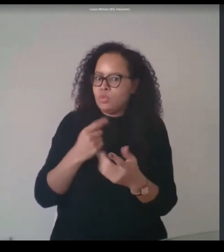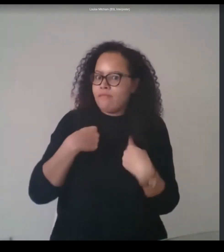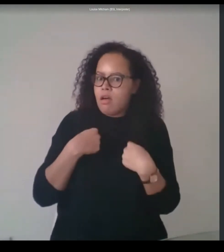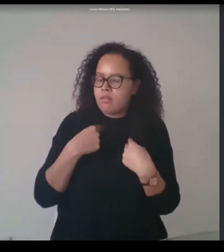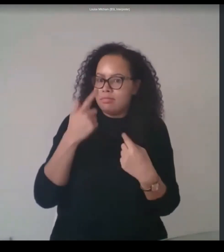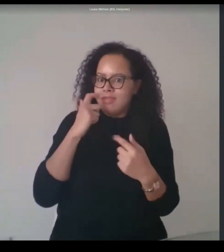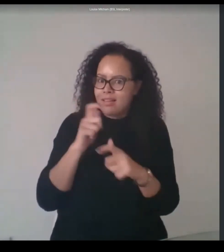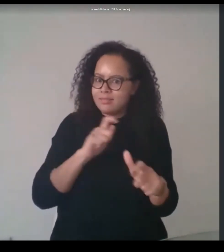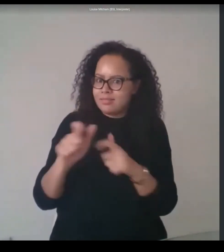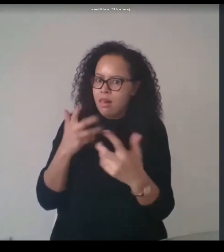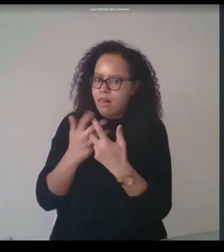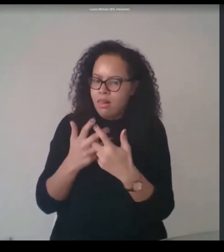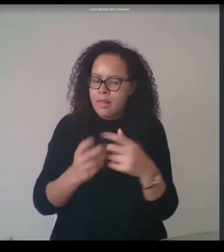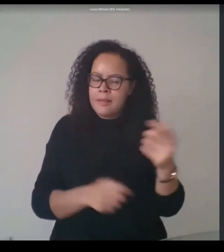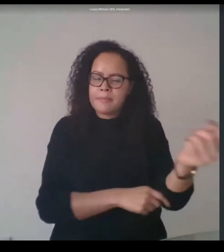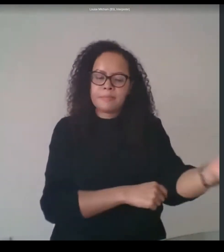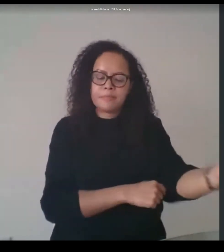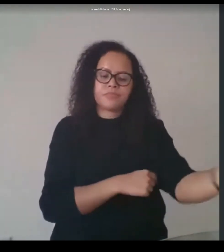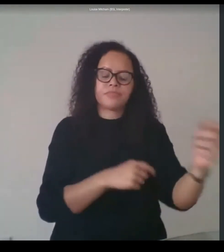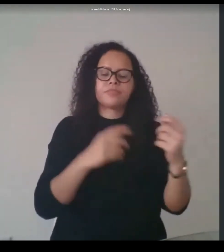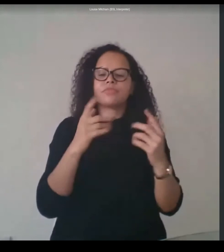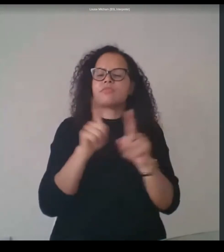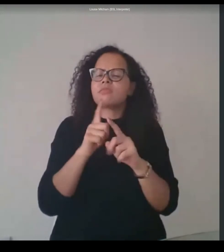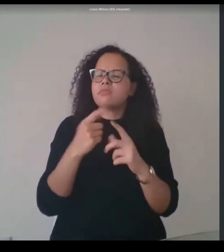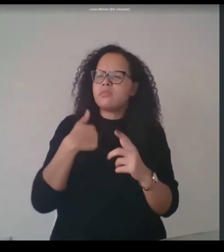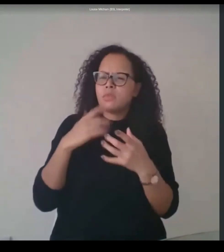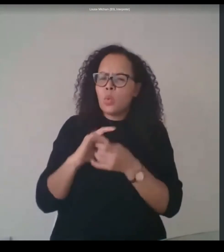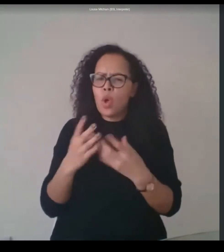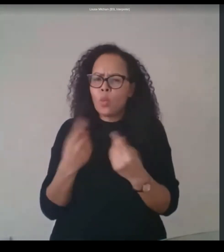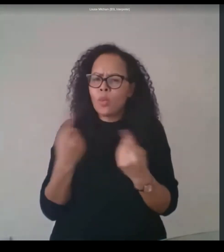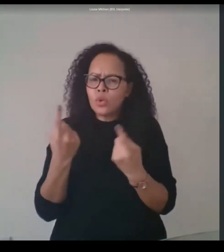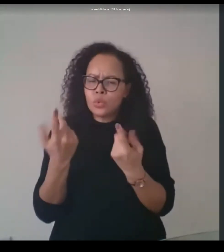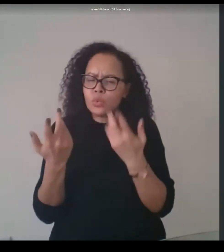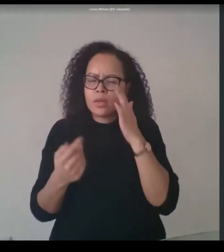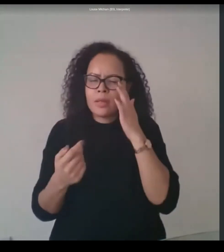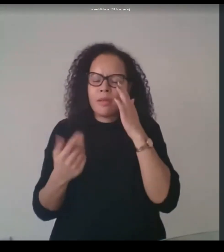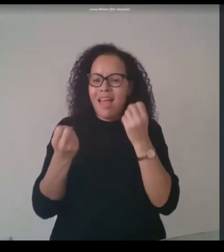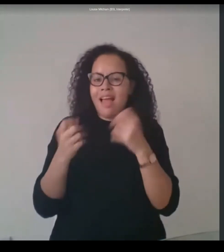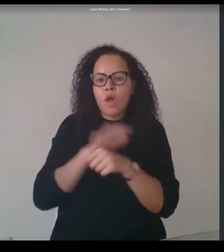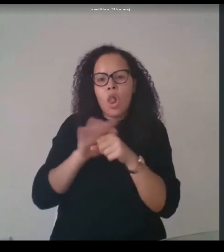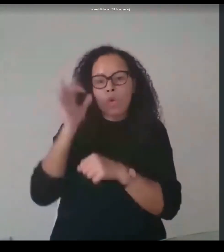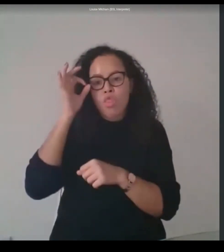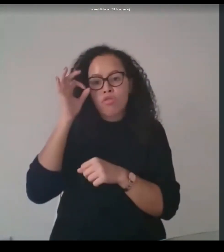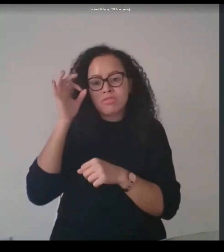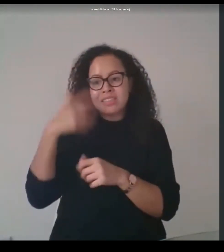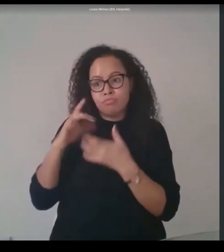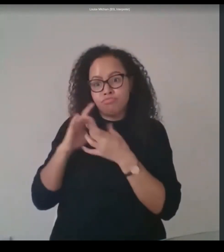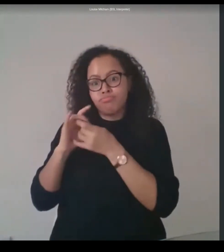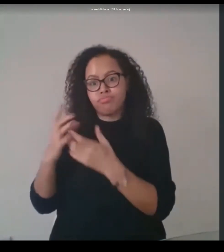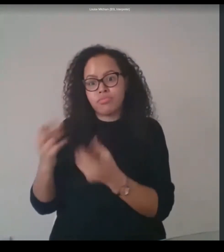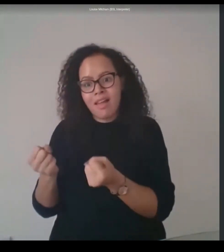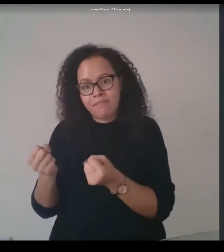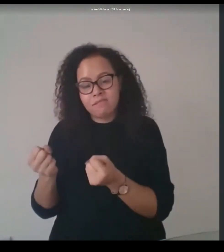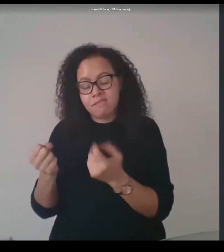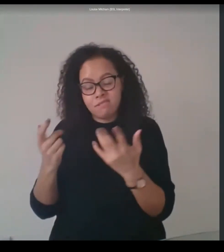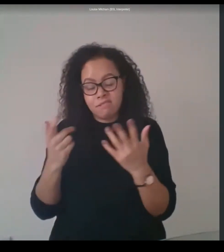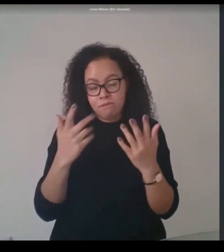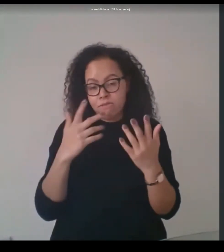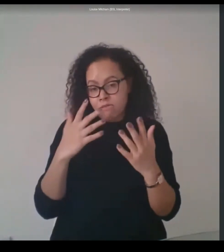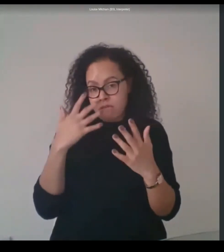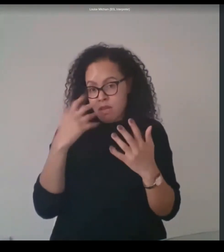these, who we're working with, so we're working with lots of local, a few local authorities, so range